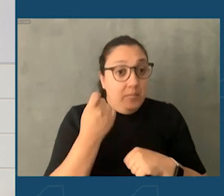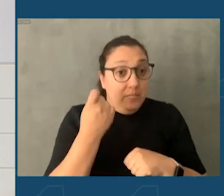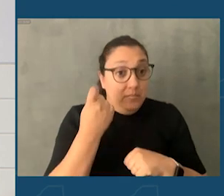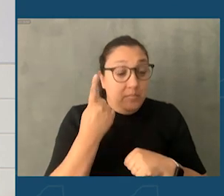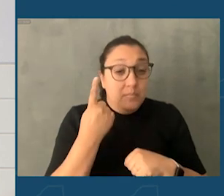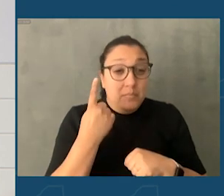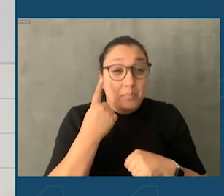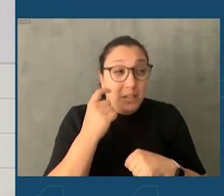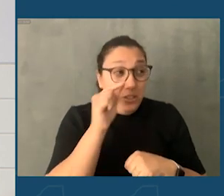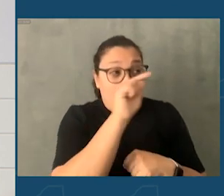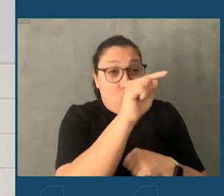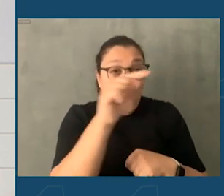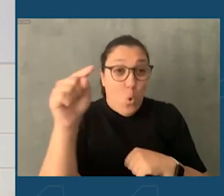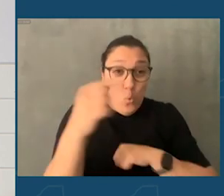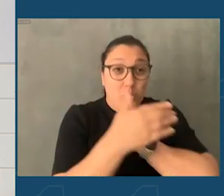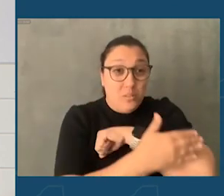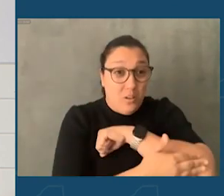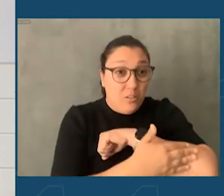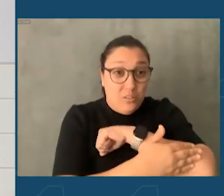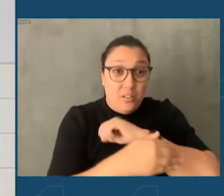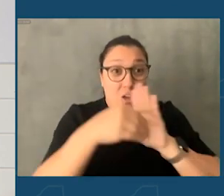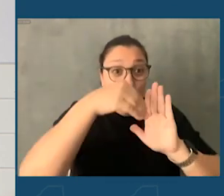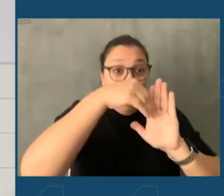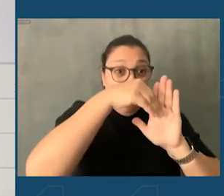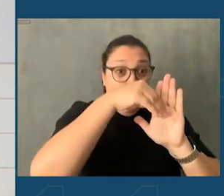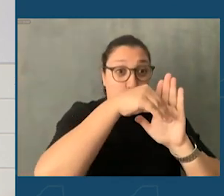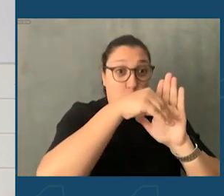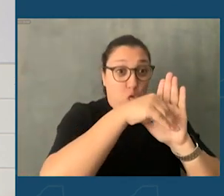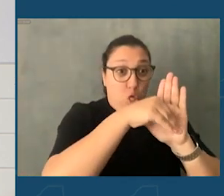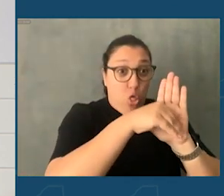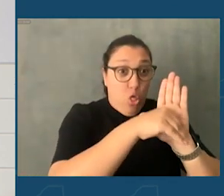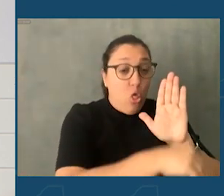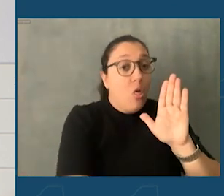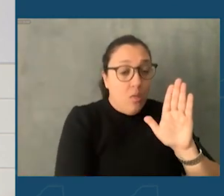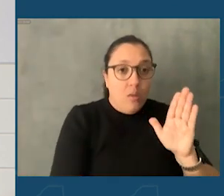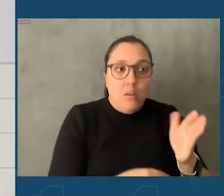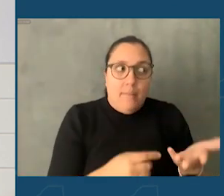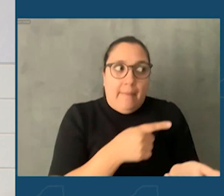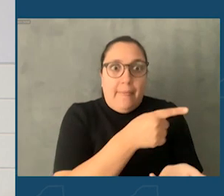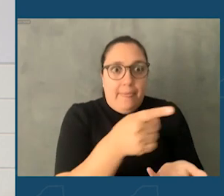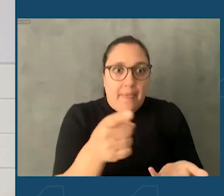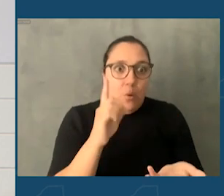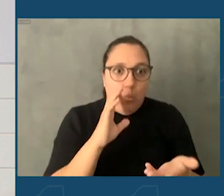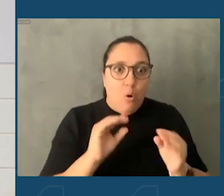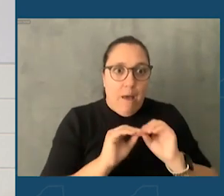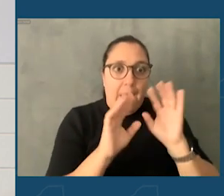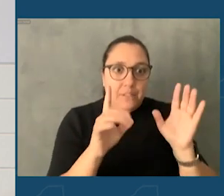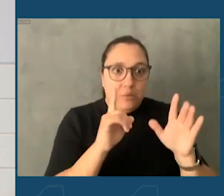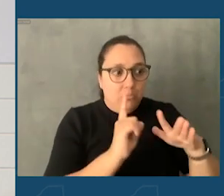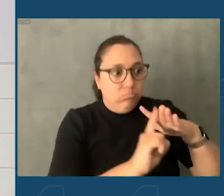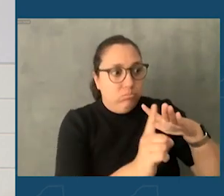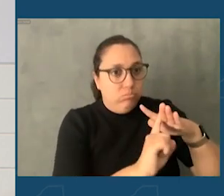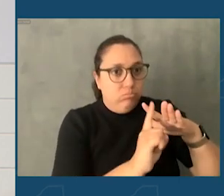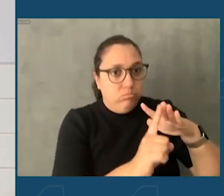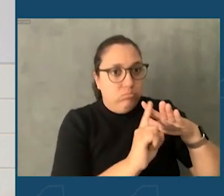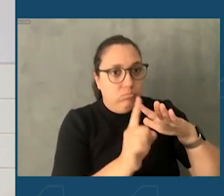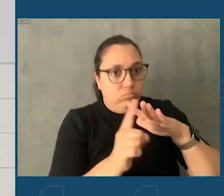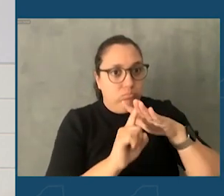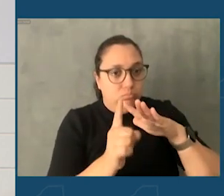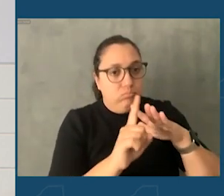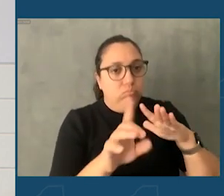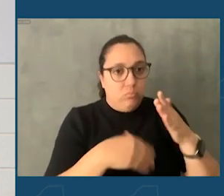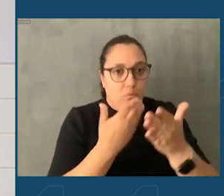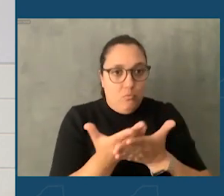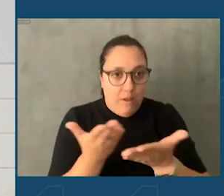in those countries, they are going to pursue the stability that our country has to offer. The federal government must